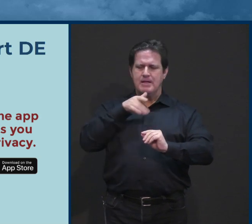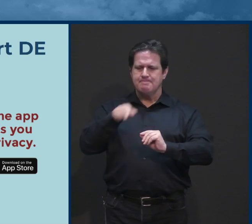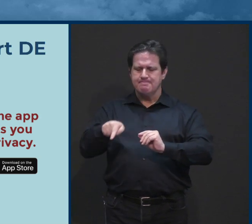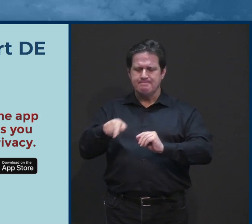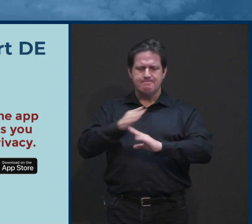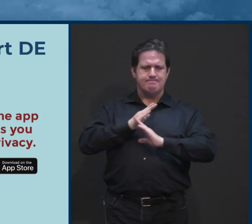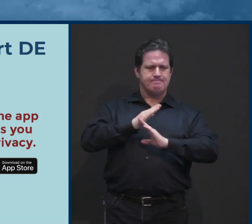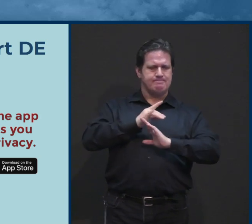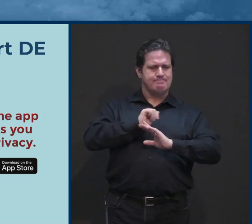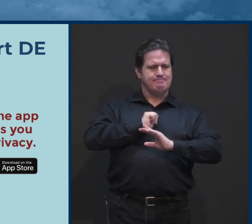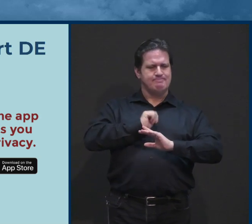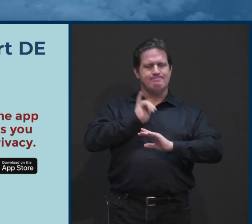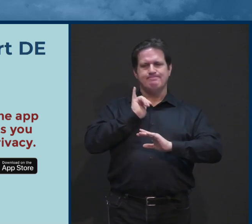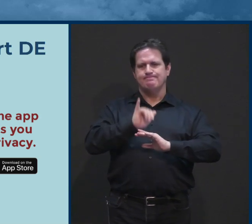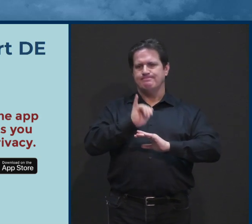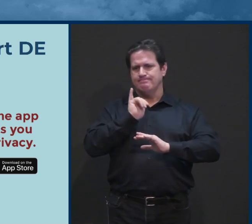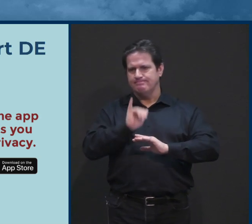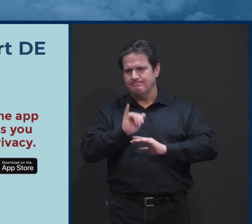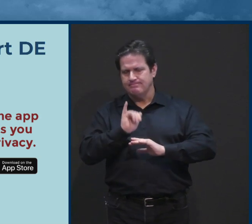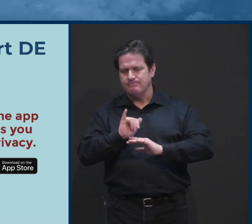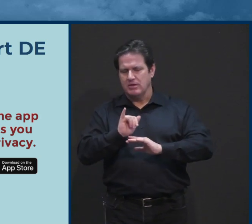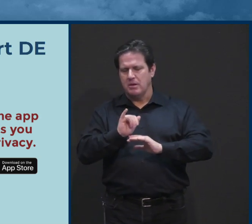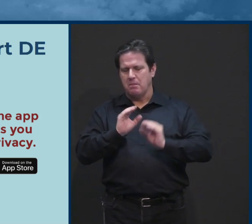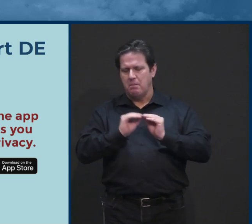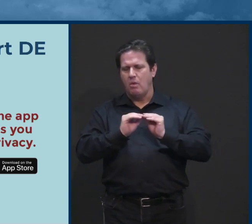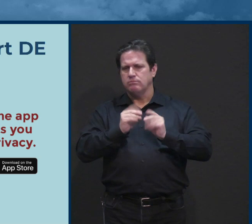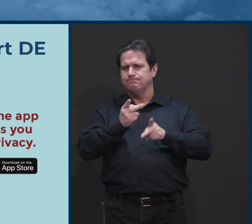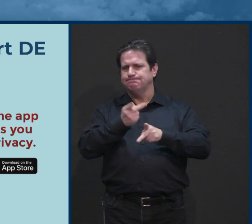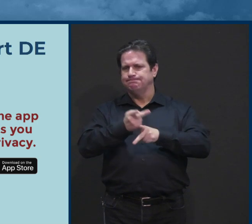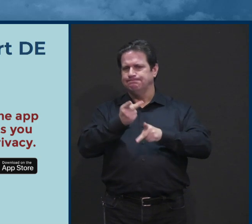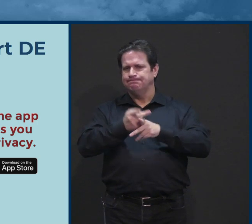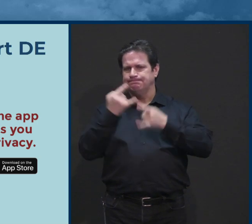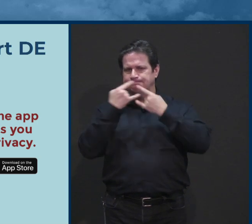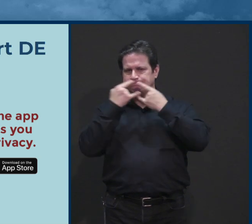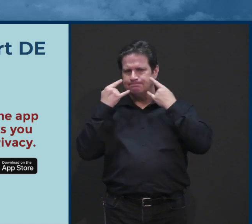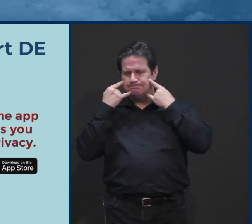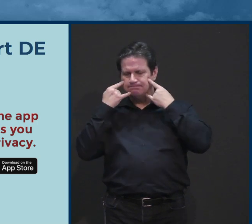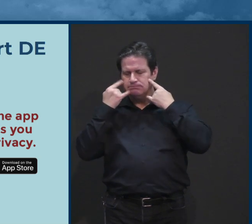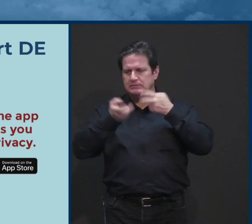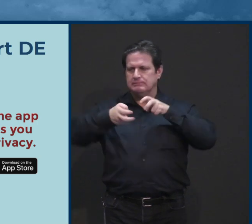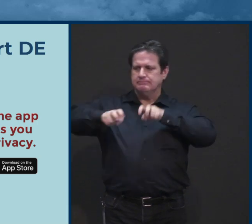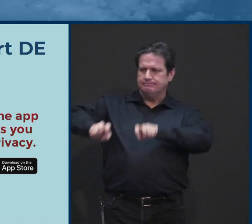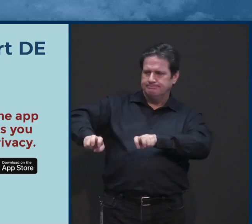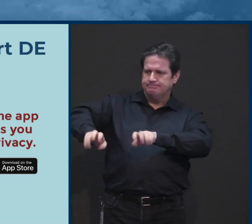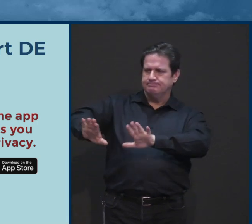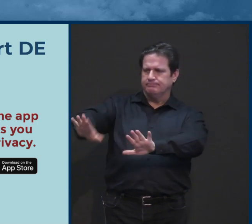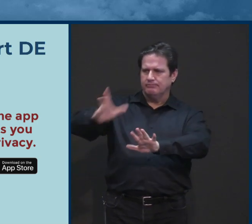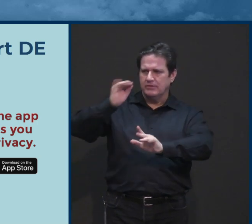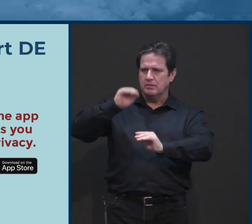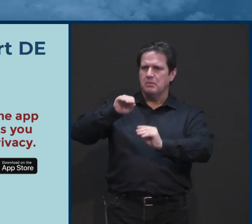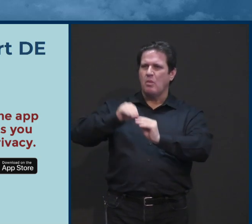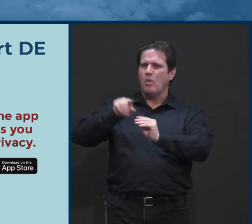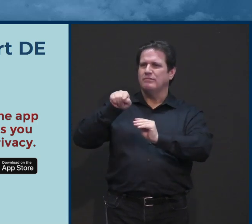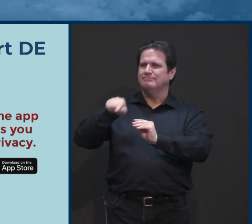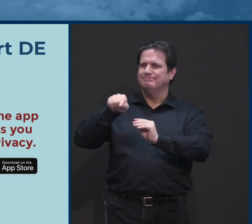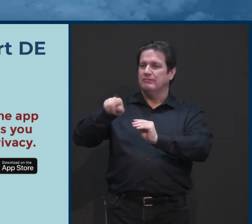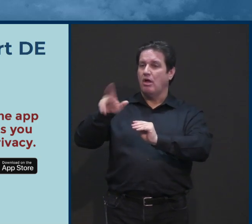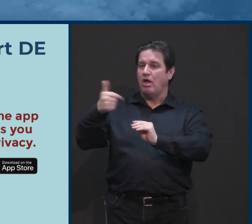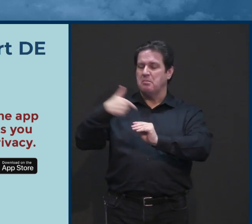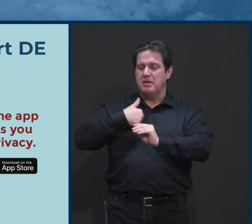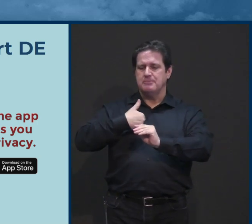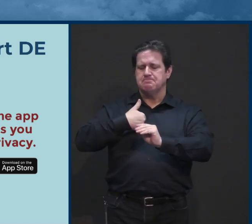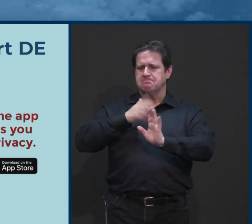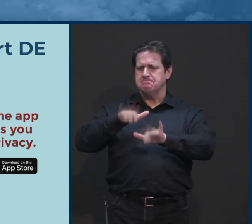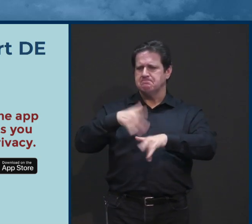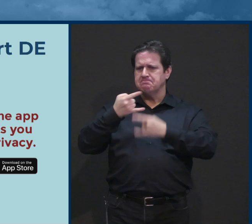that context, you're certainly going to be a lot more cautious. You're going to think more about others around you. You're